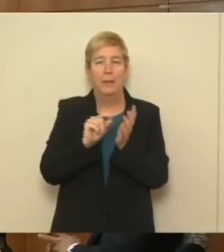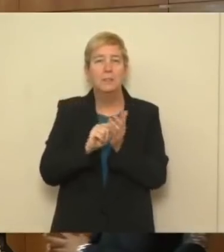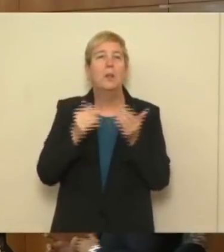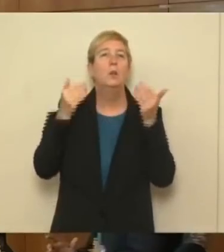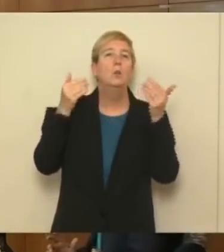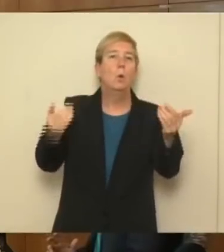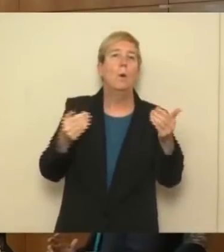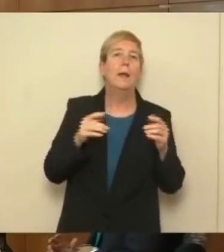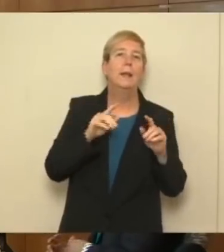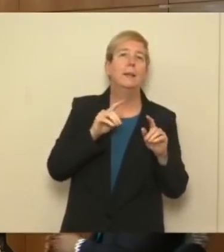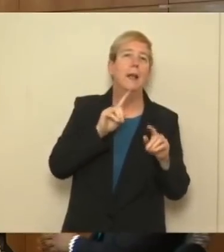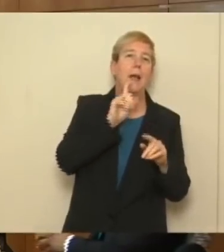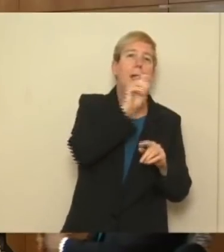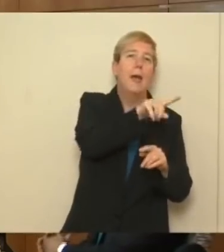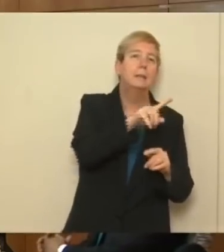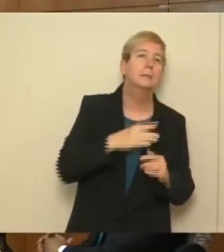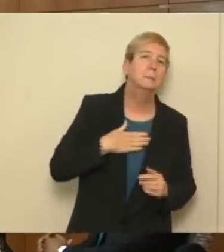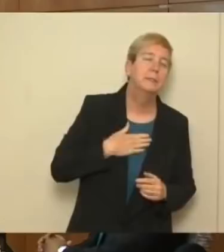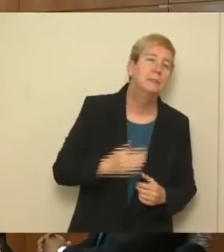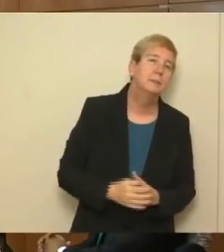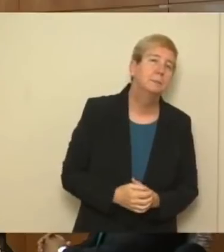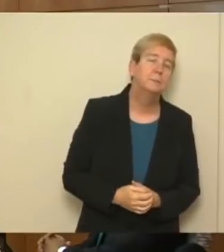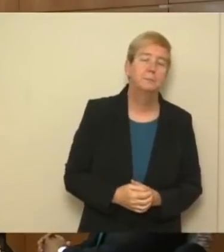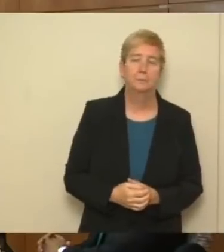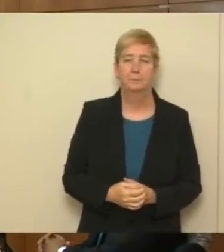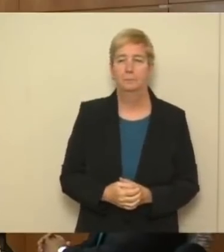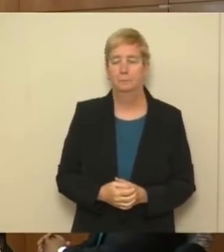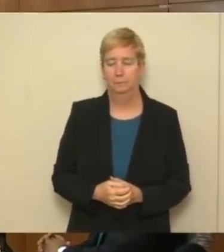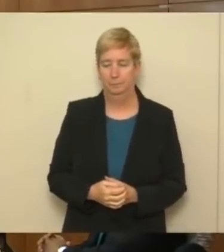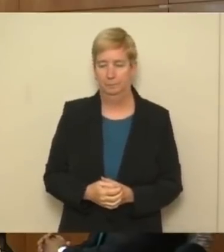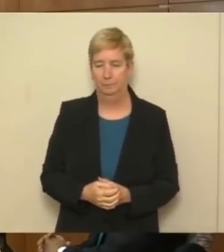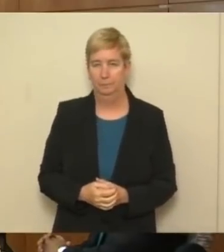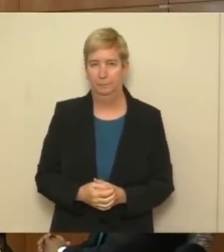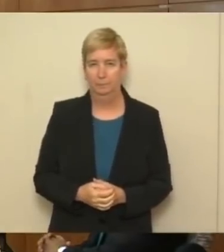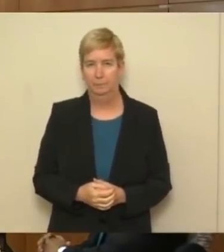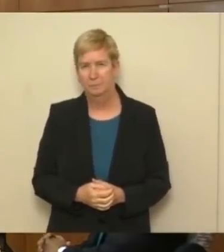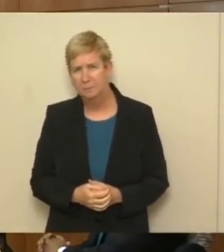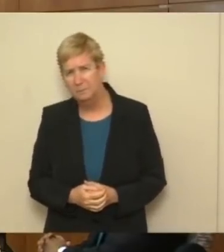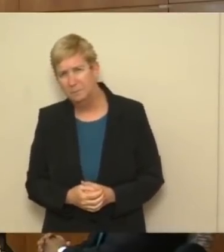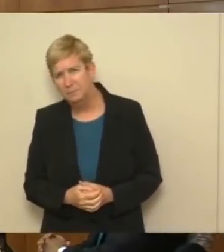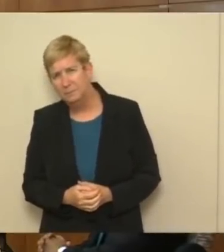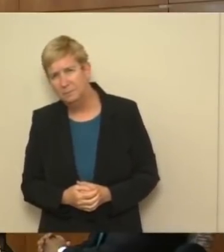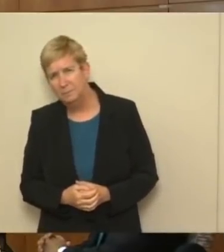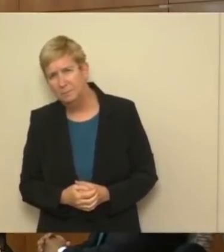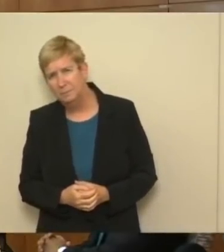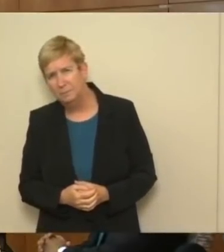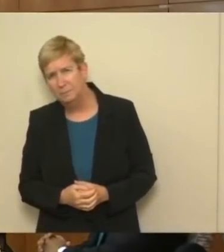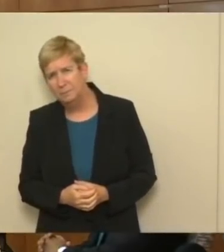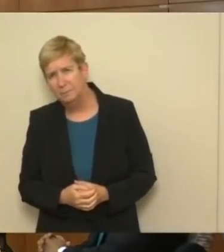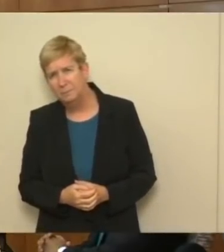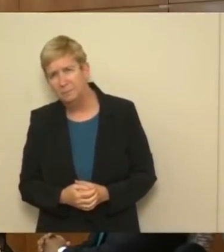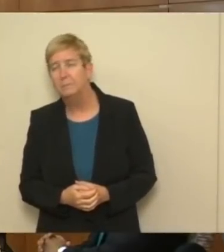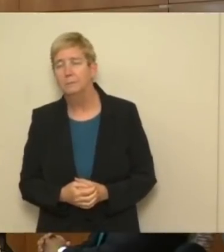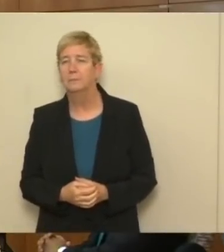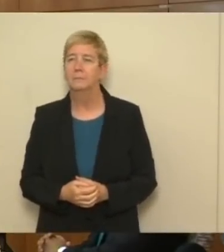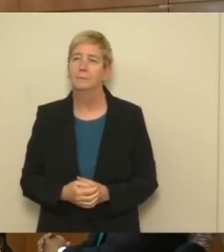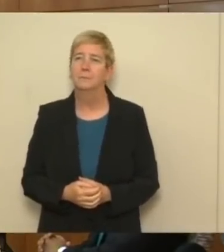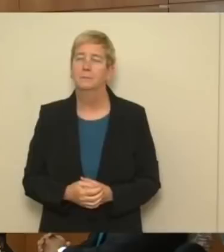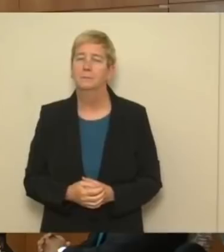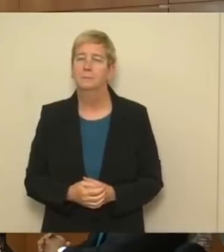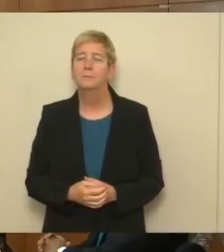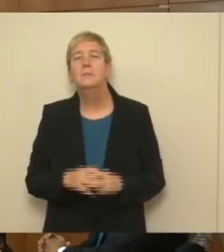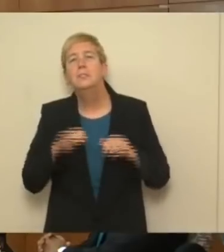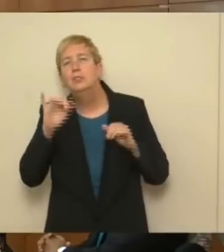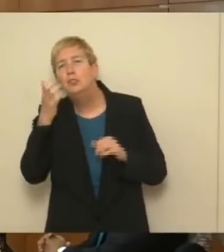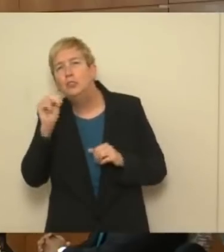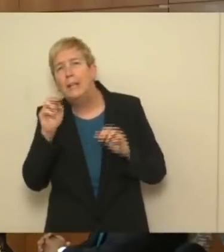It is an incredibly high risk area. We have no control over the data. Jens, can you